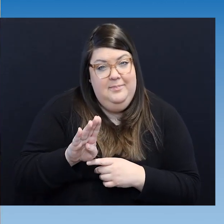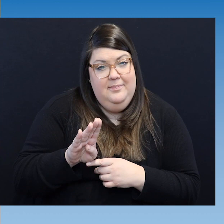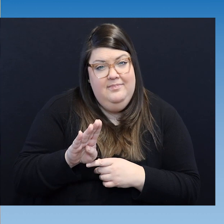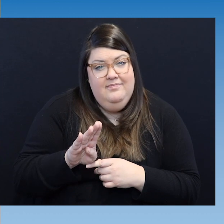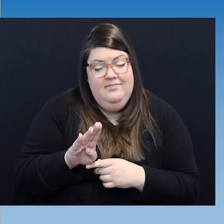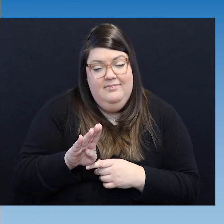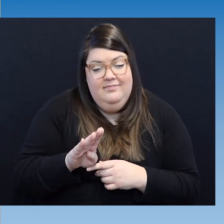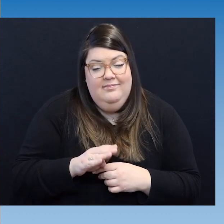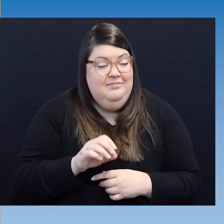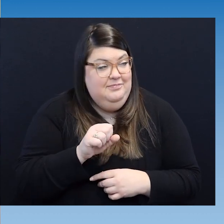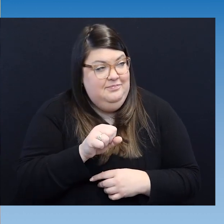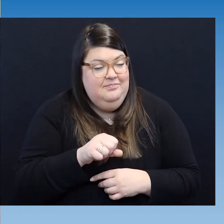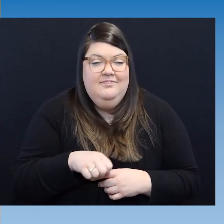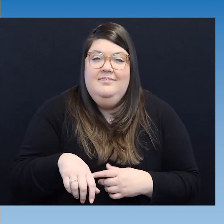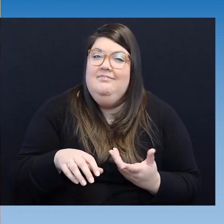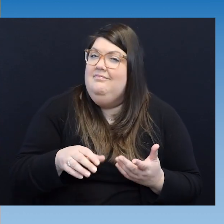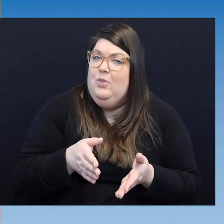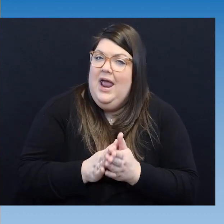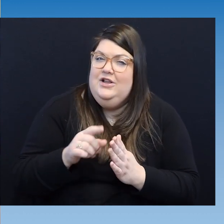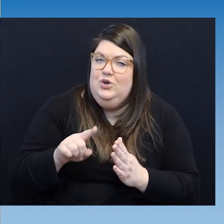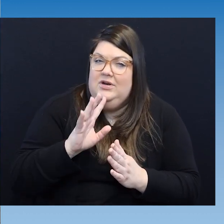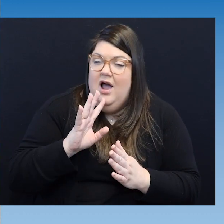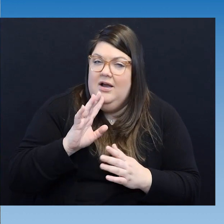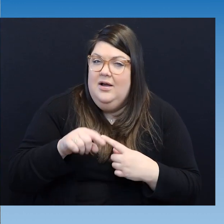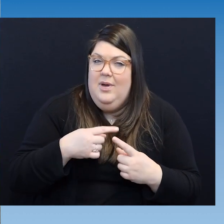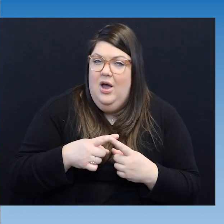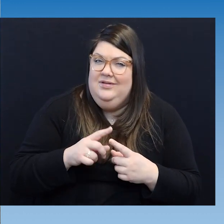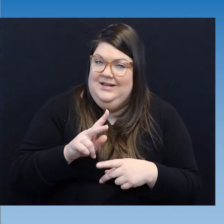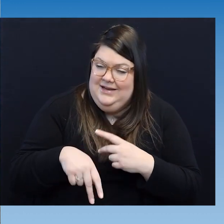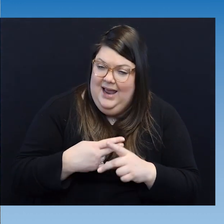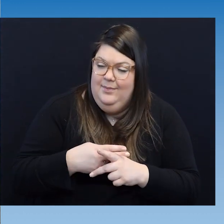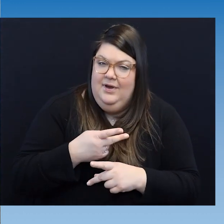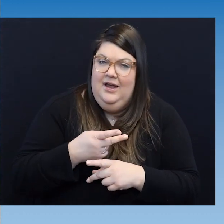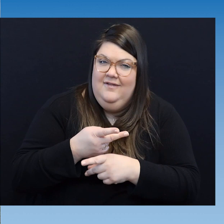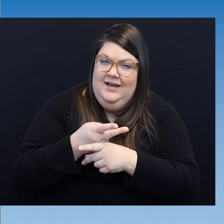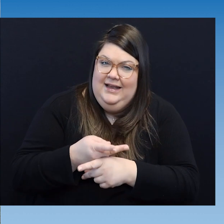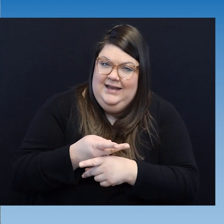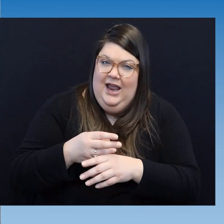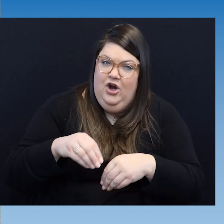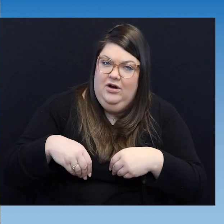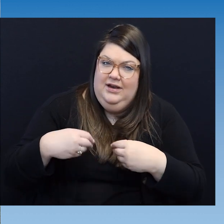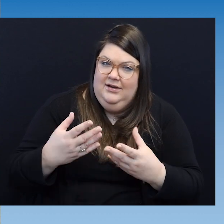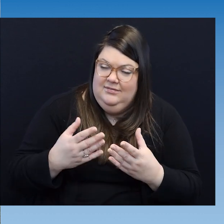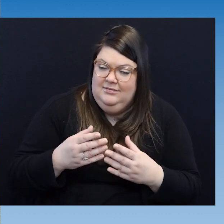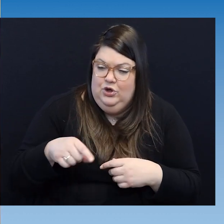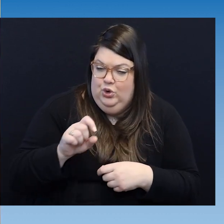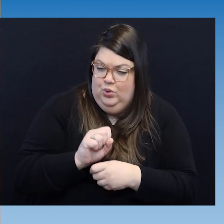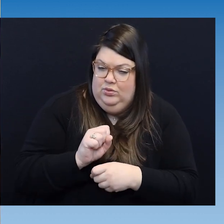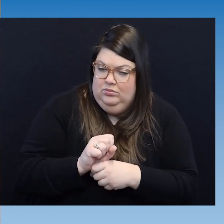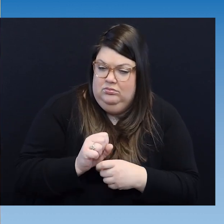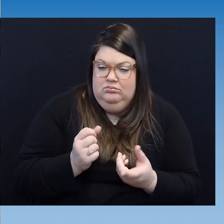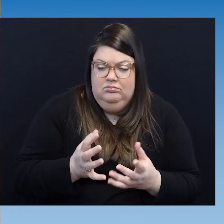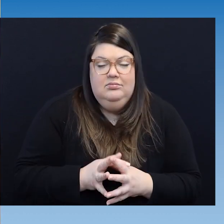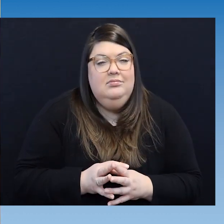just ask you to talk a little bit about the kind of caregiving work you do and how you got into it. Basically,